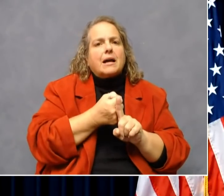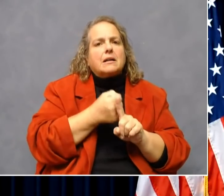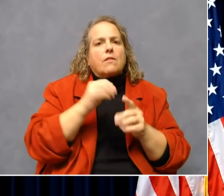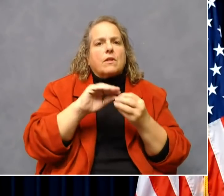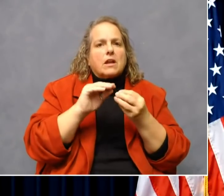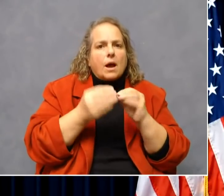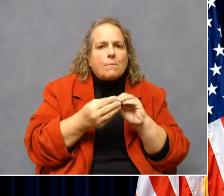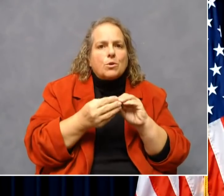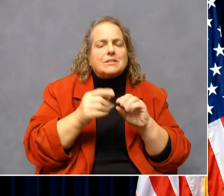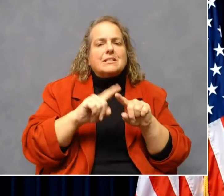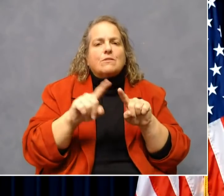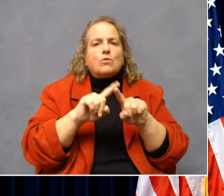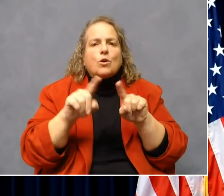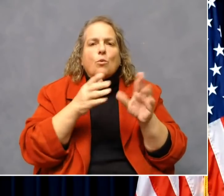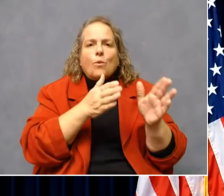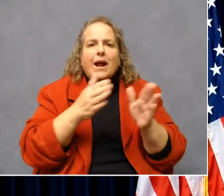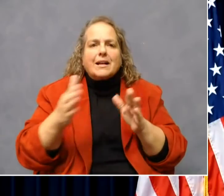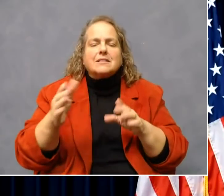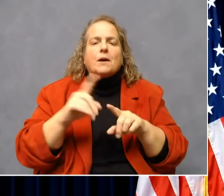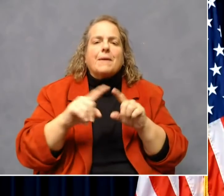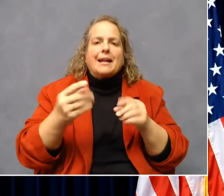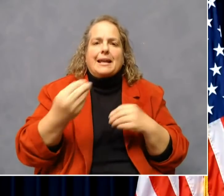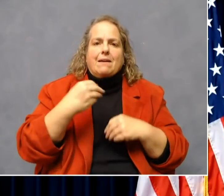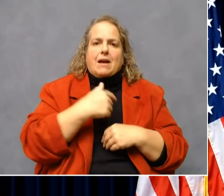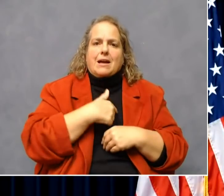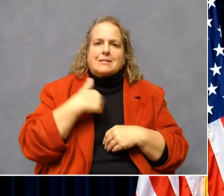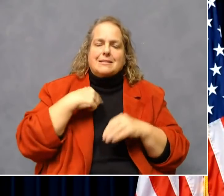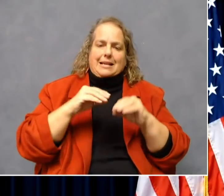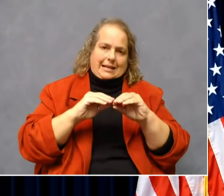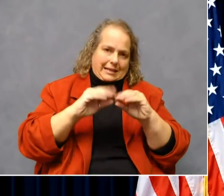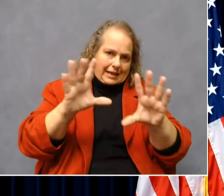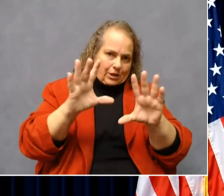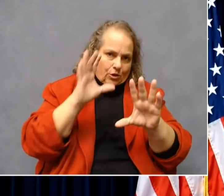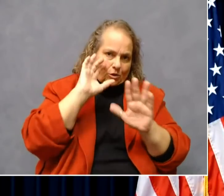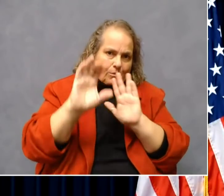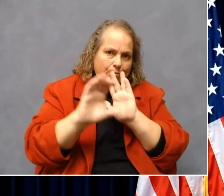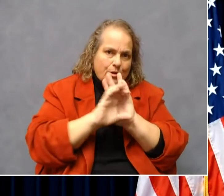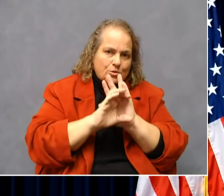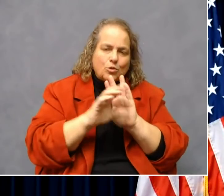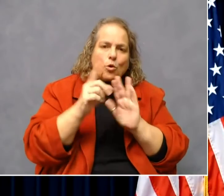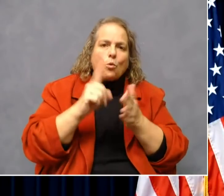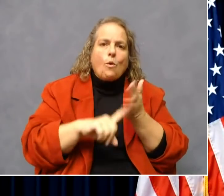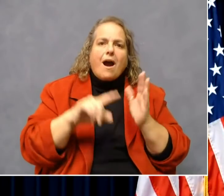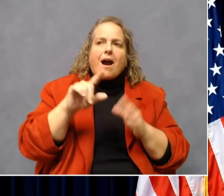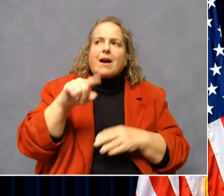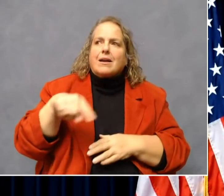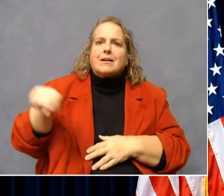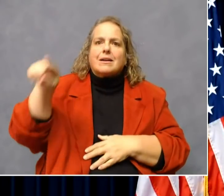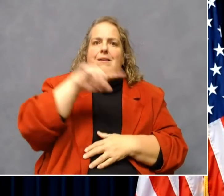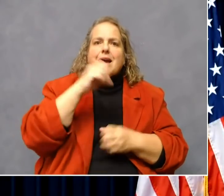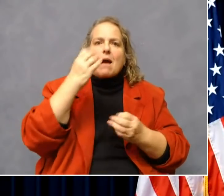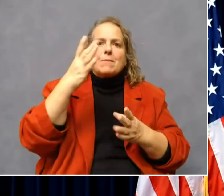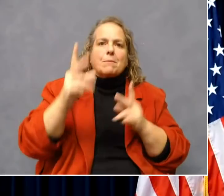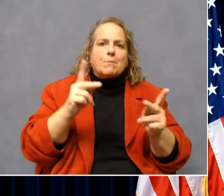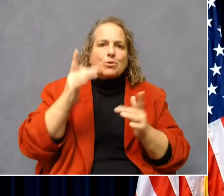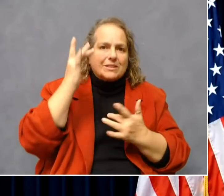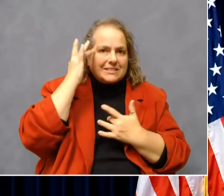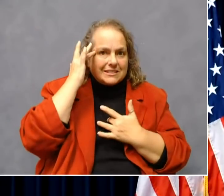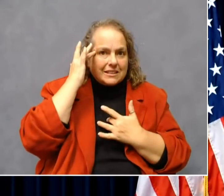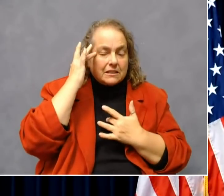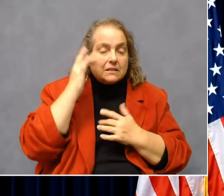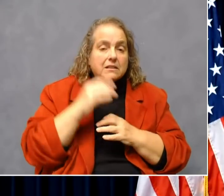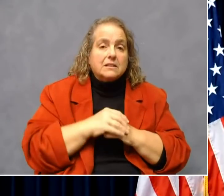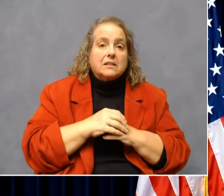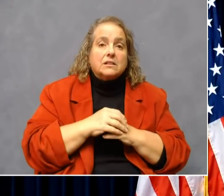different ways, but also give us a clearer picture of what's actually out there. So again, when we're looking at what we need to see